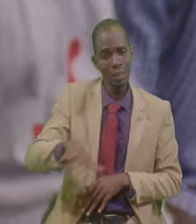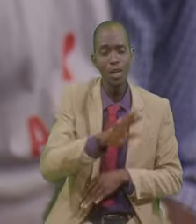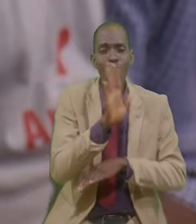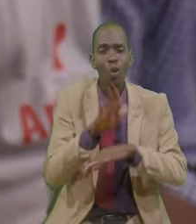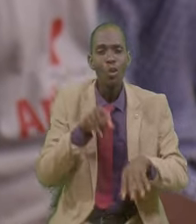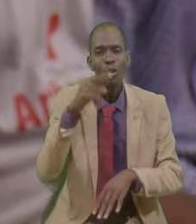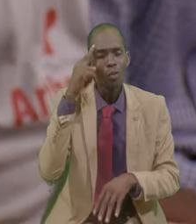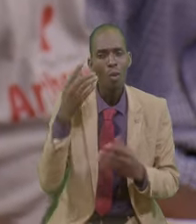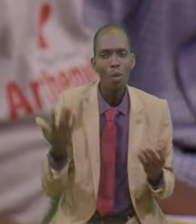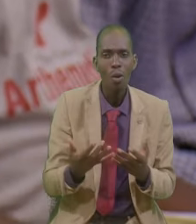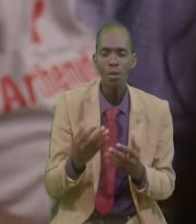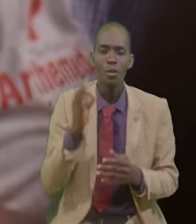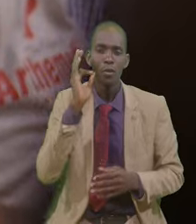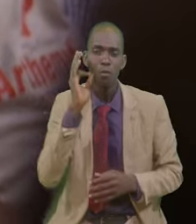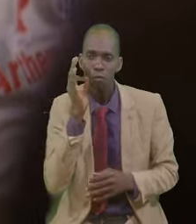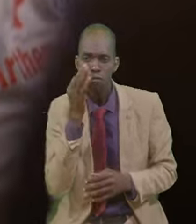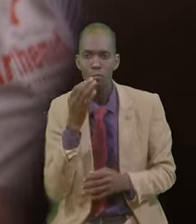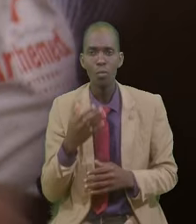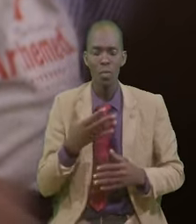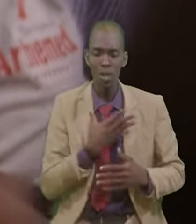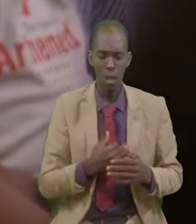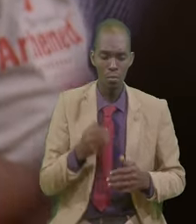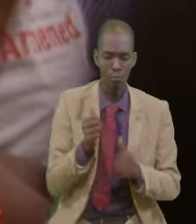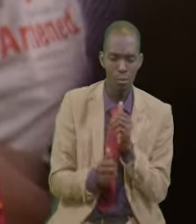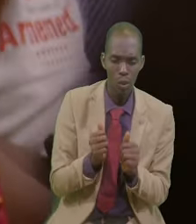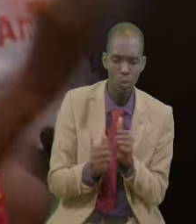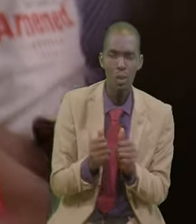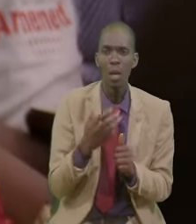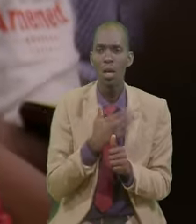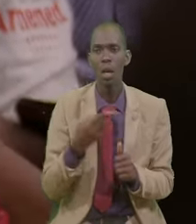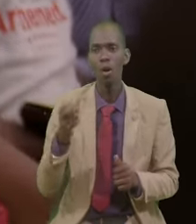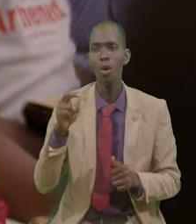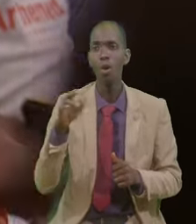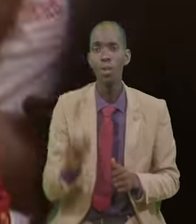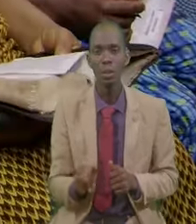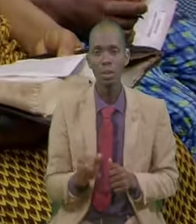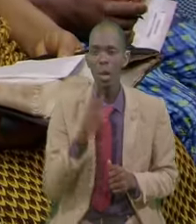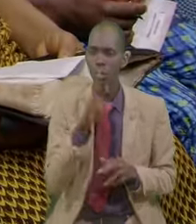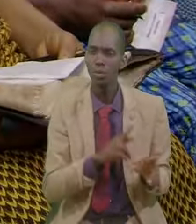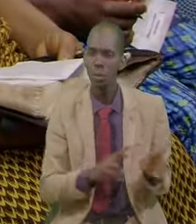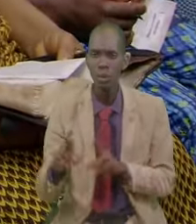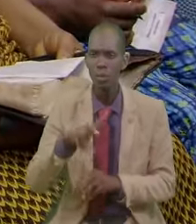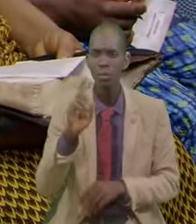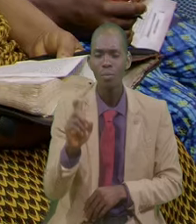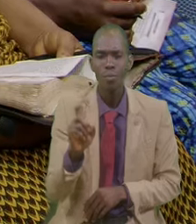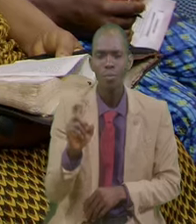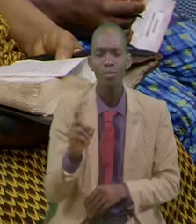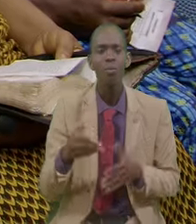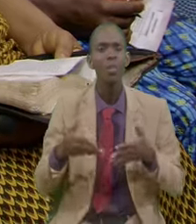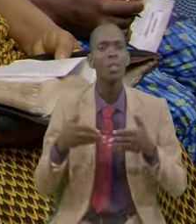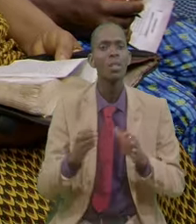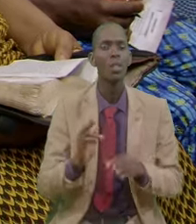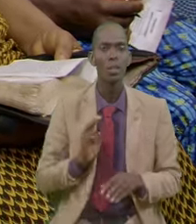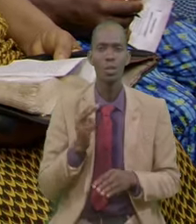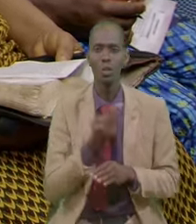honey. Let us go up. Are you ready? I said, are you ready? It says, let us go